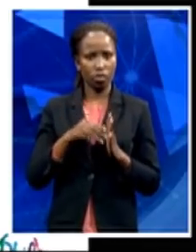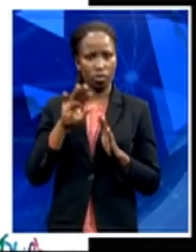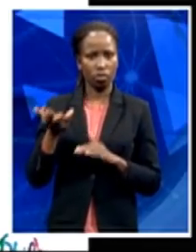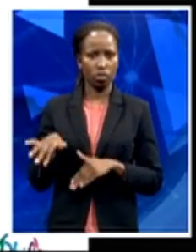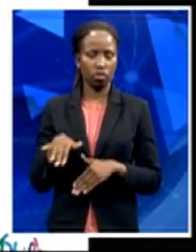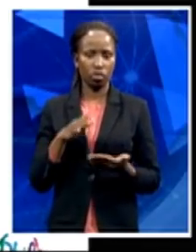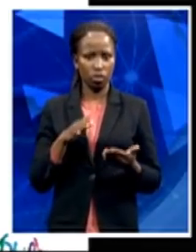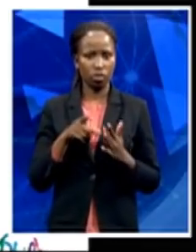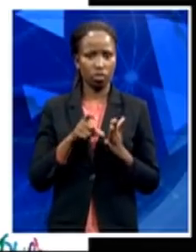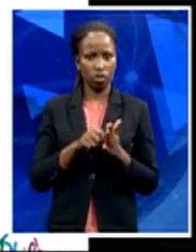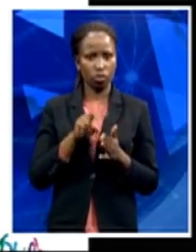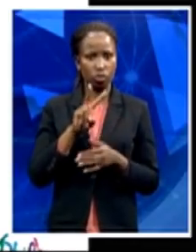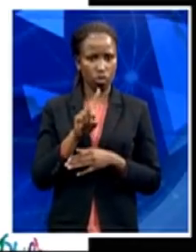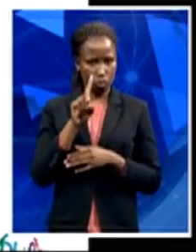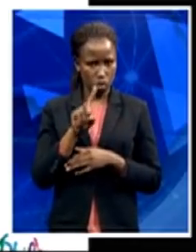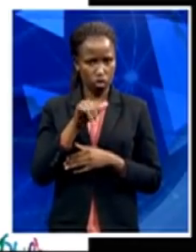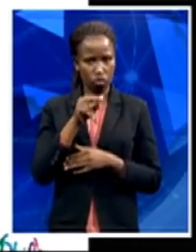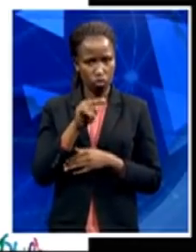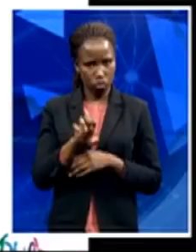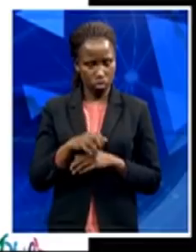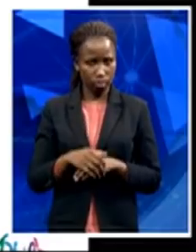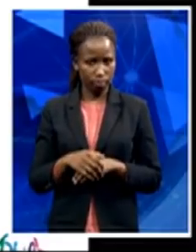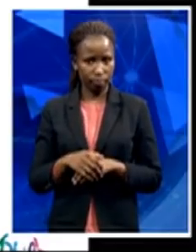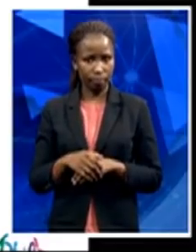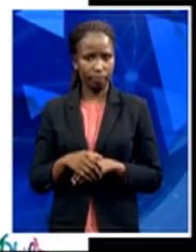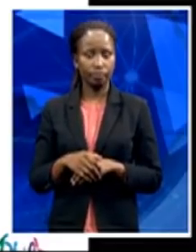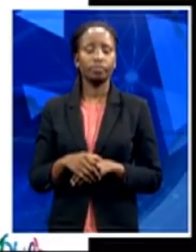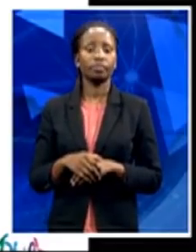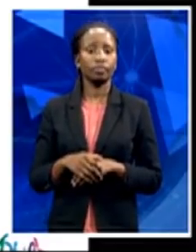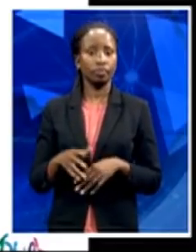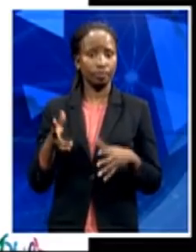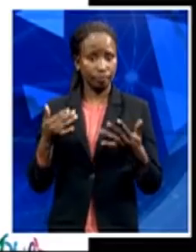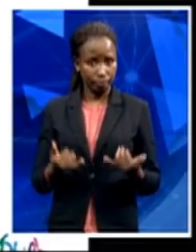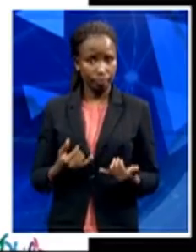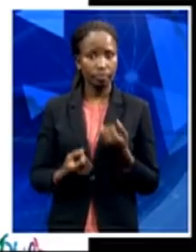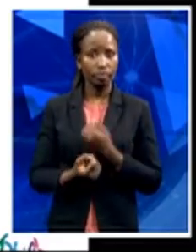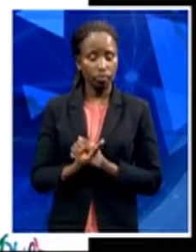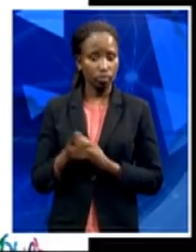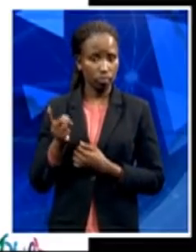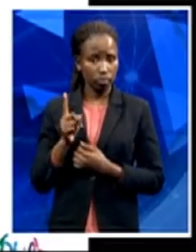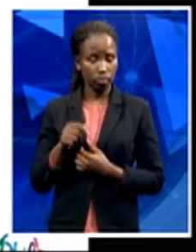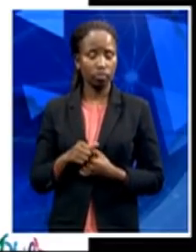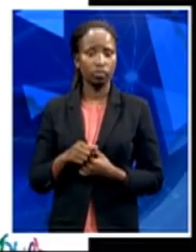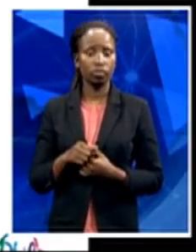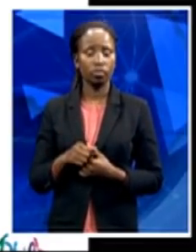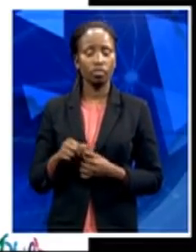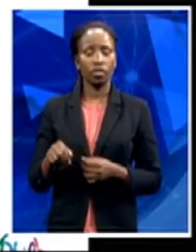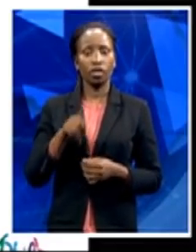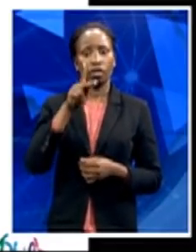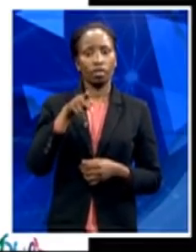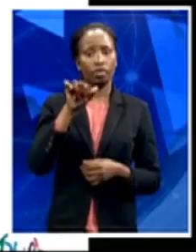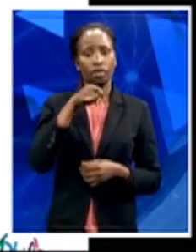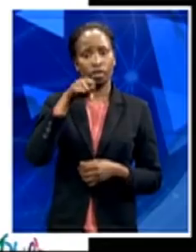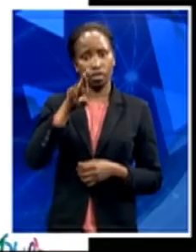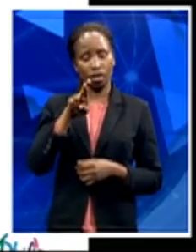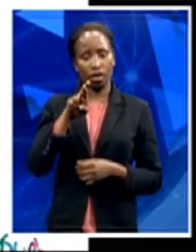June. And then what will also be happening is that the Pfizer that is coming from the COVAX facility will be